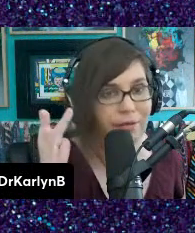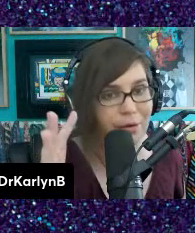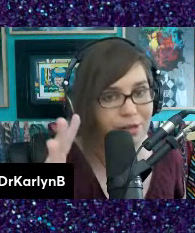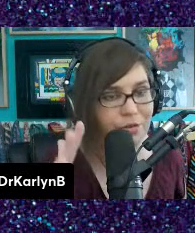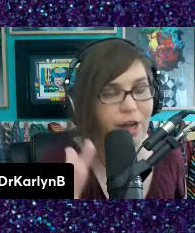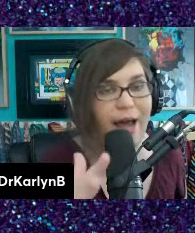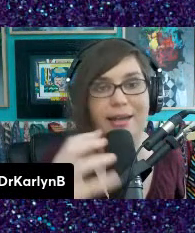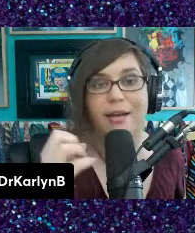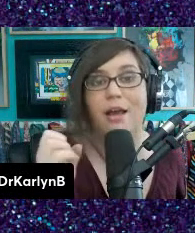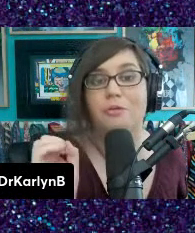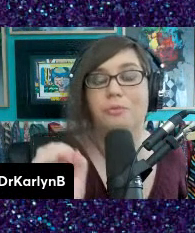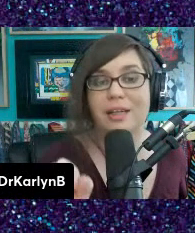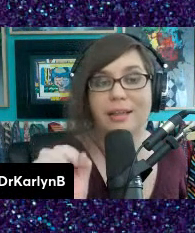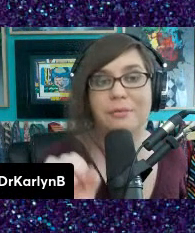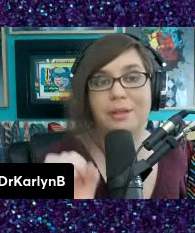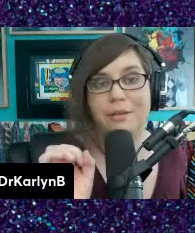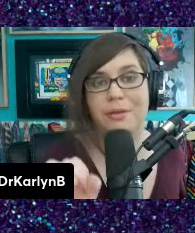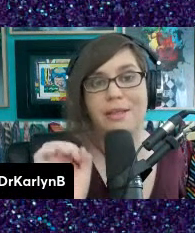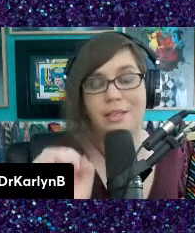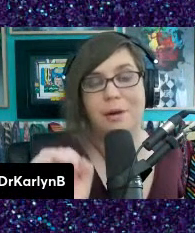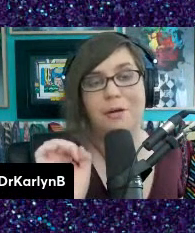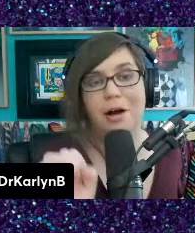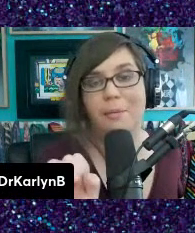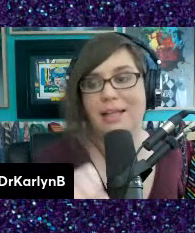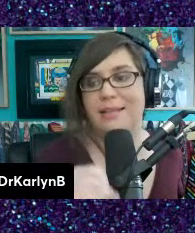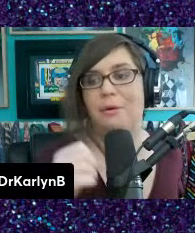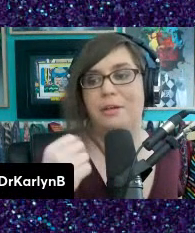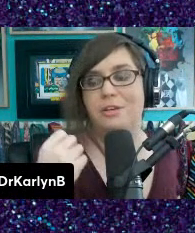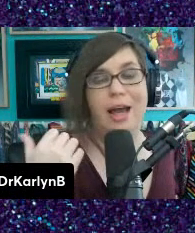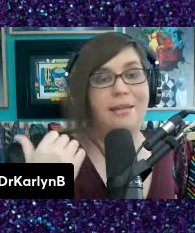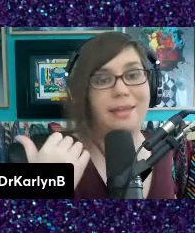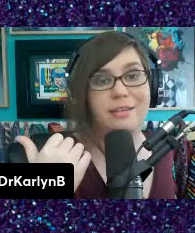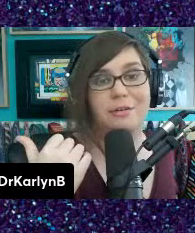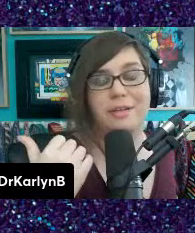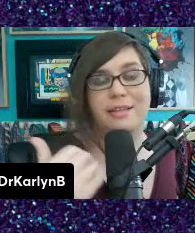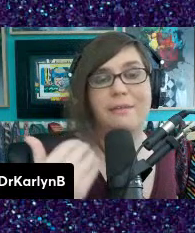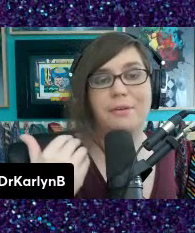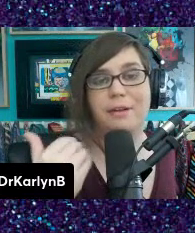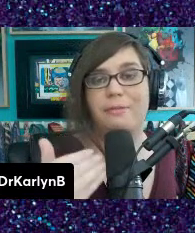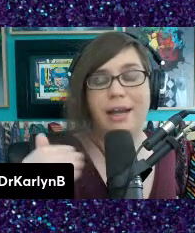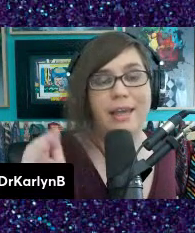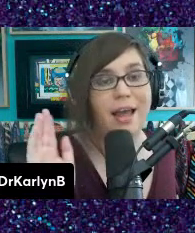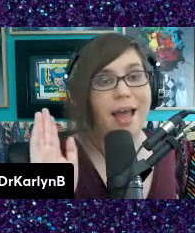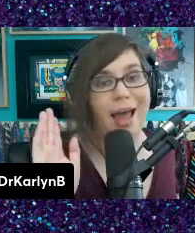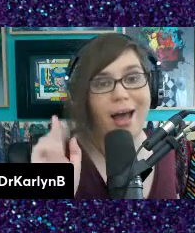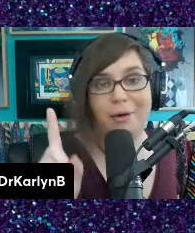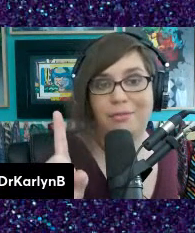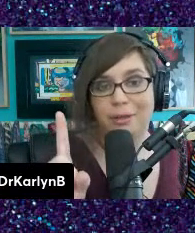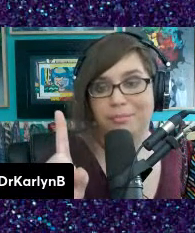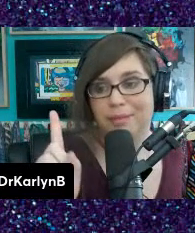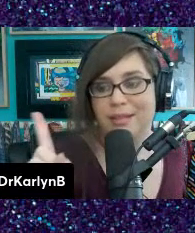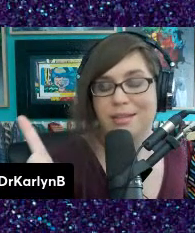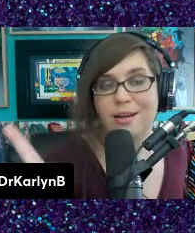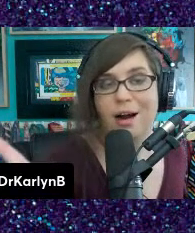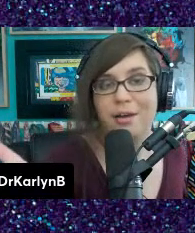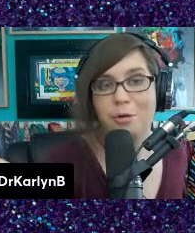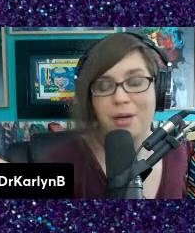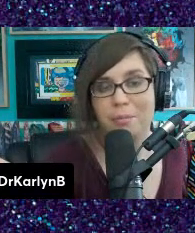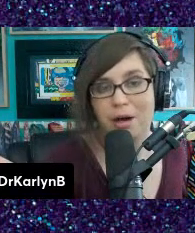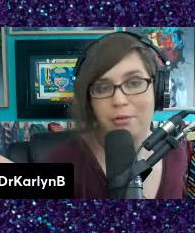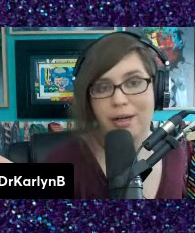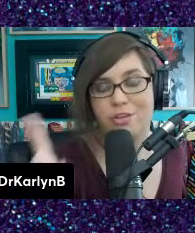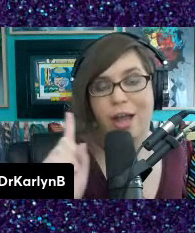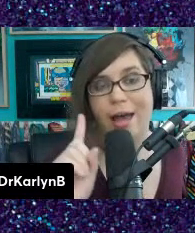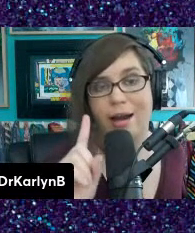encourage everyone to chat in really smart comments. I want you to chat in things that are insightful and funny. However, this is not an